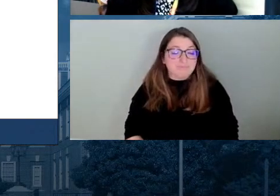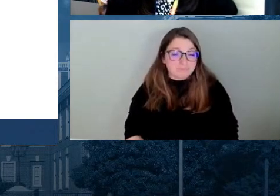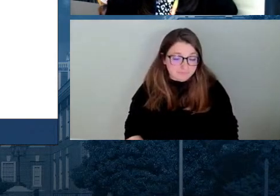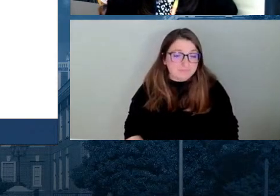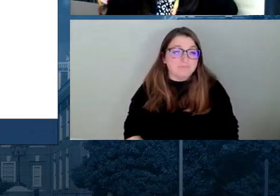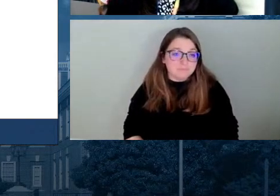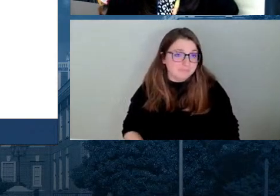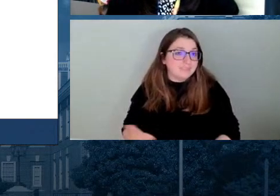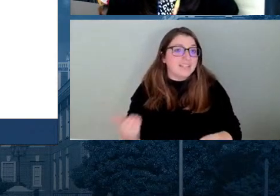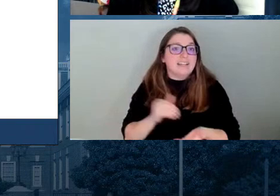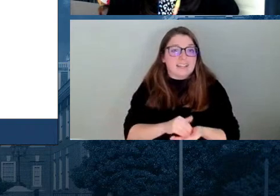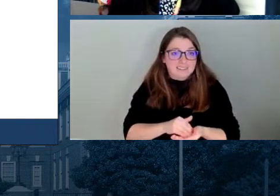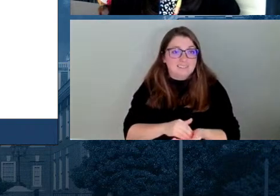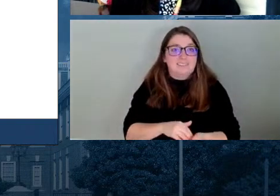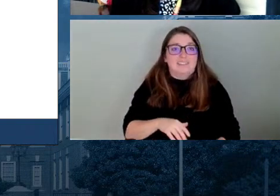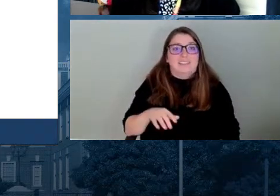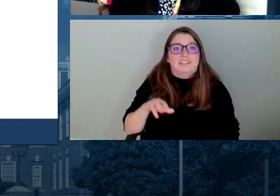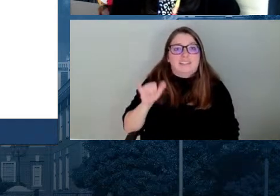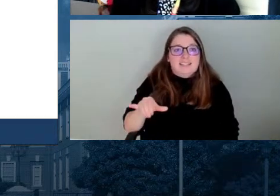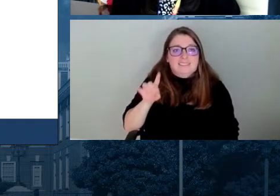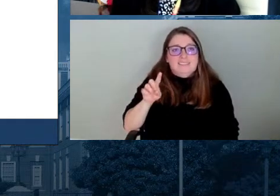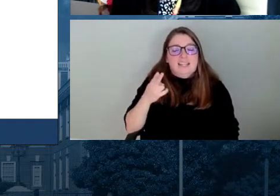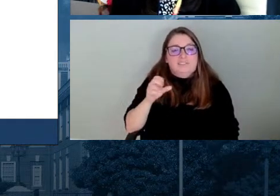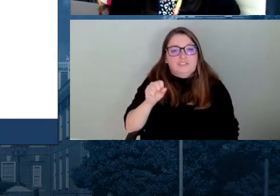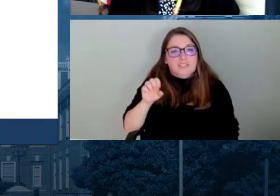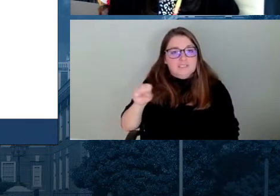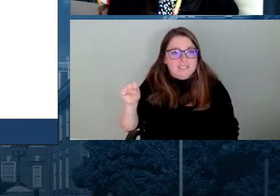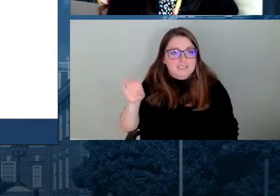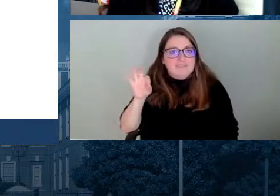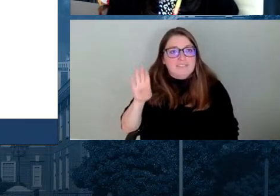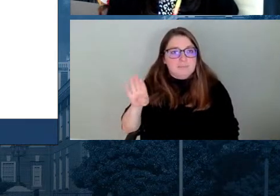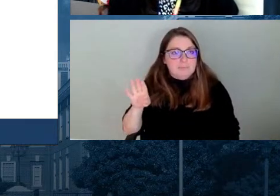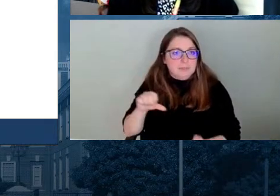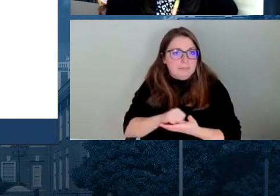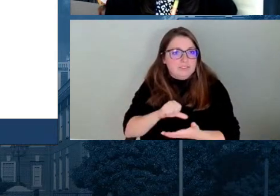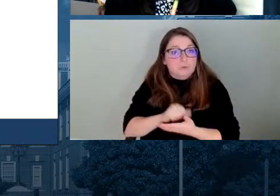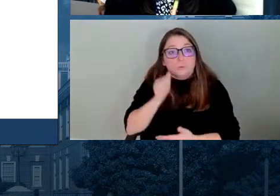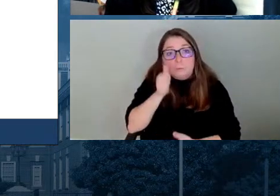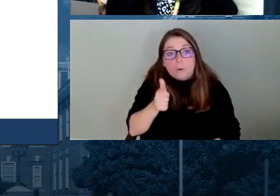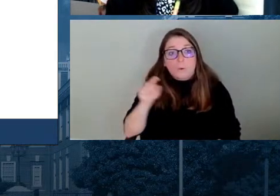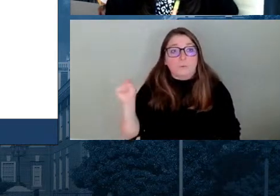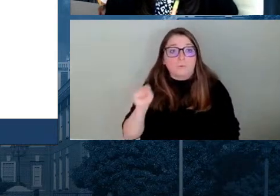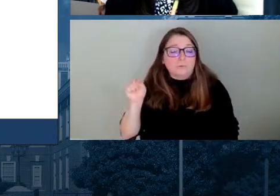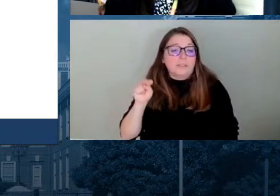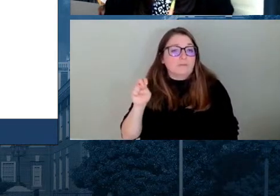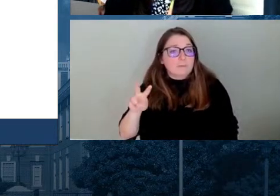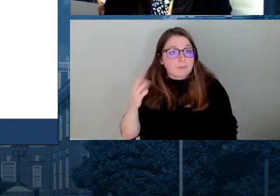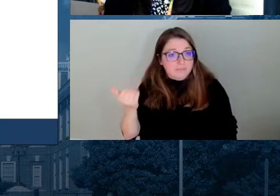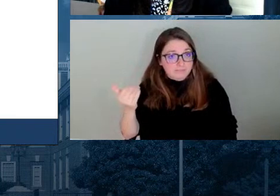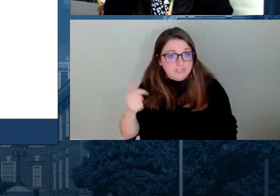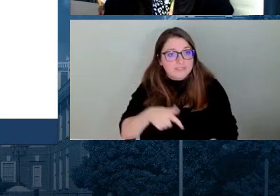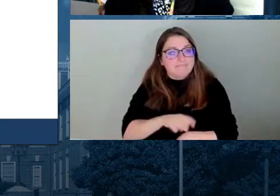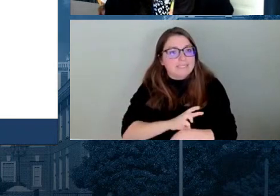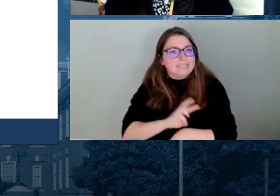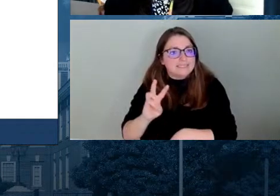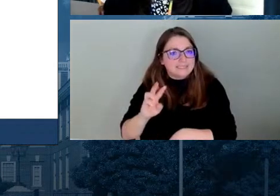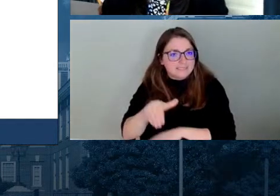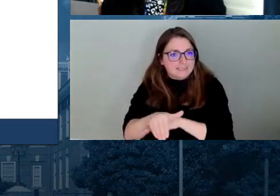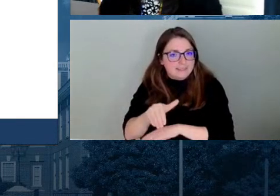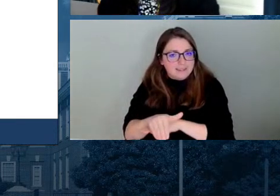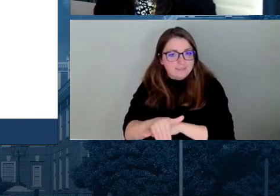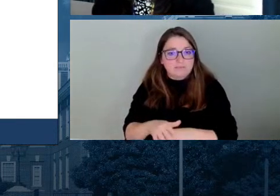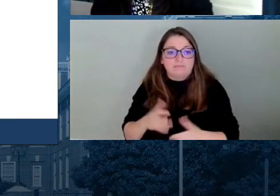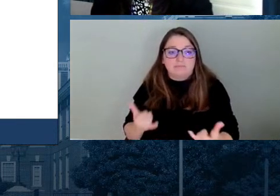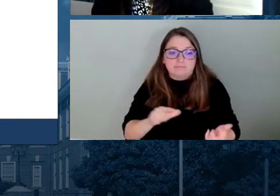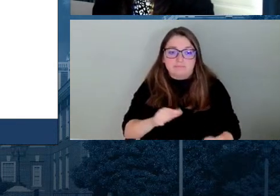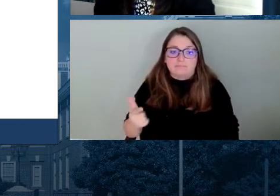again, that's on the DHSS Facebook page tomorrow, Tuesday, November 15th at 6 p.m. And with that, I will turn it over to Dr. Posse.